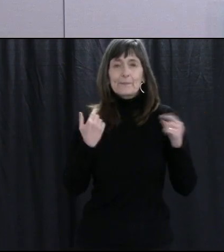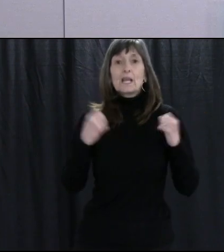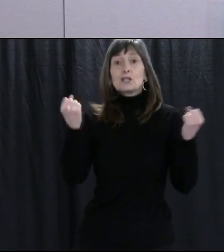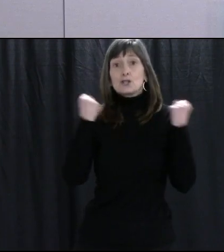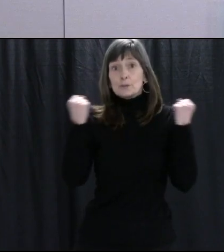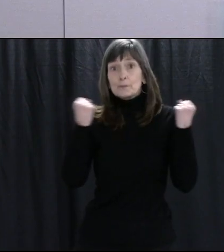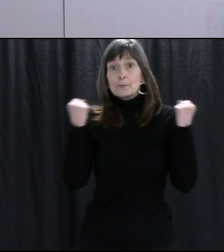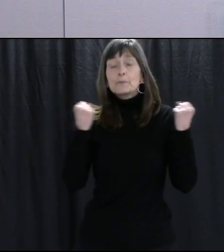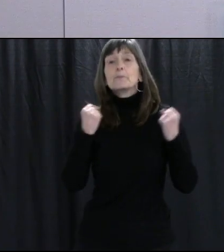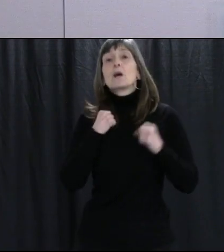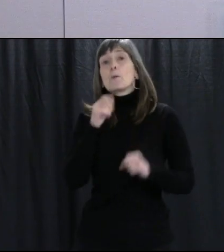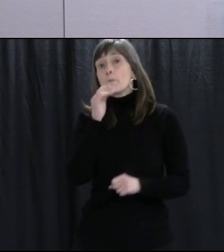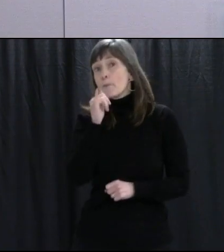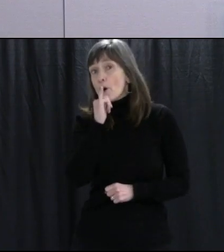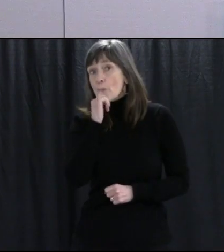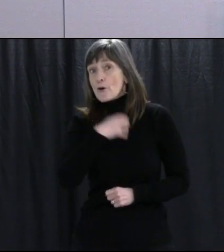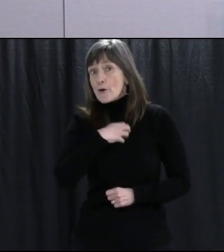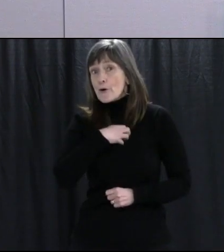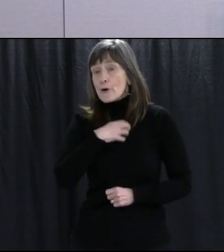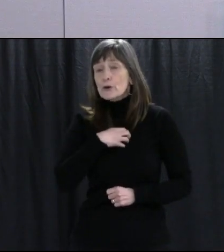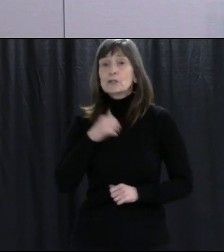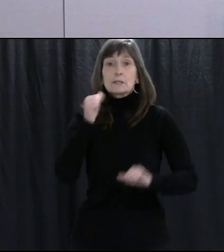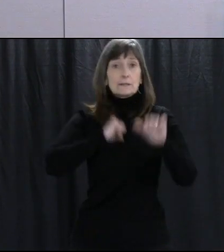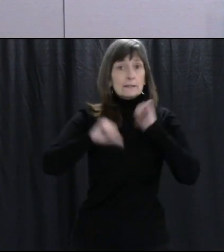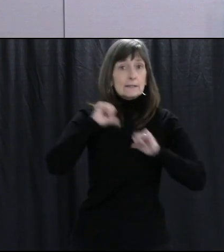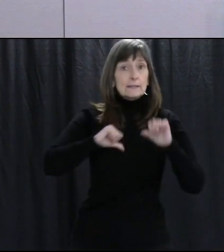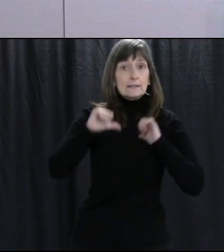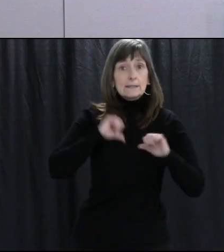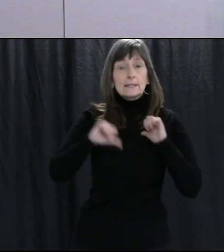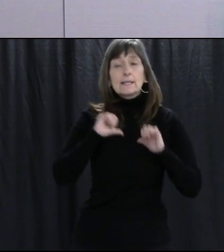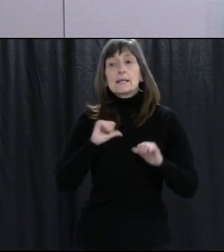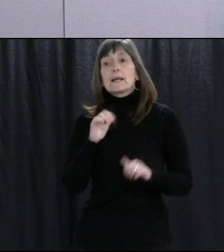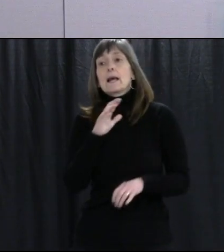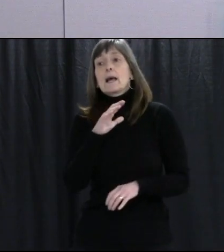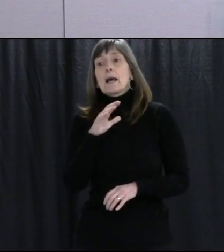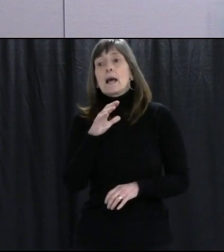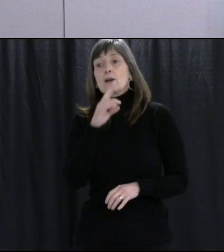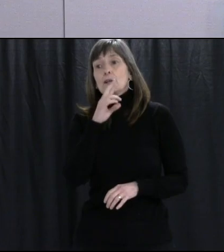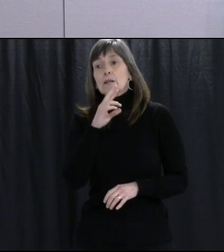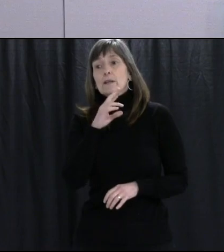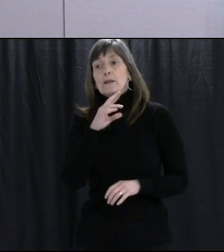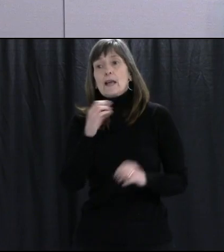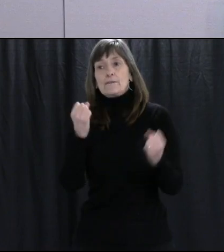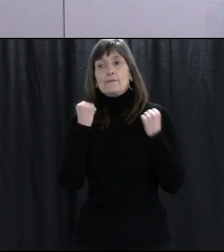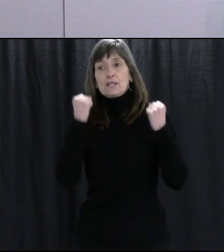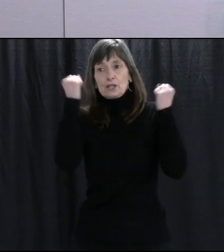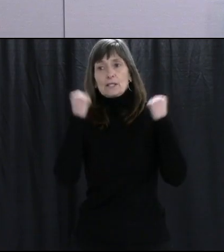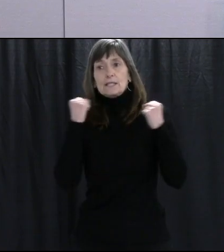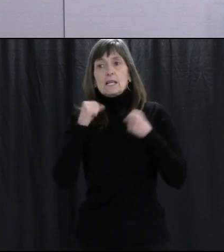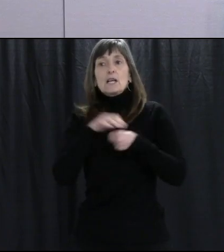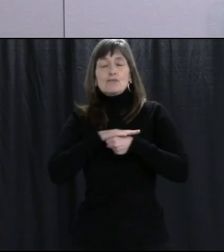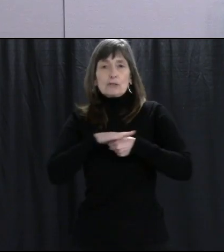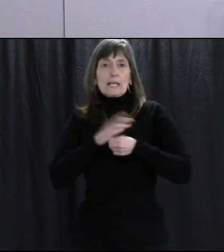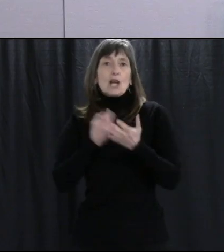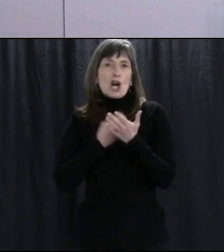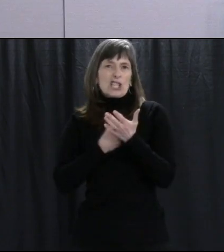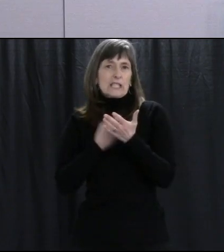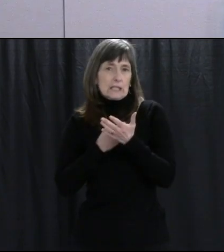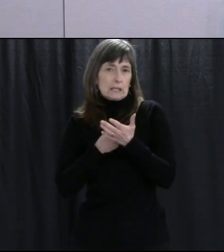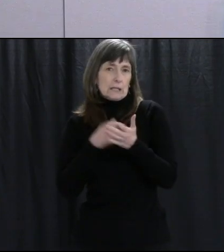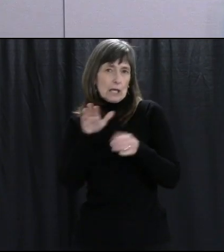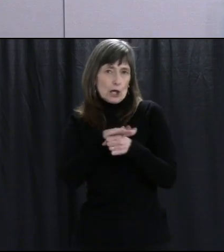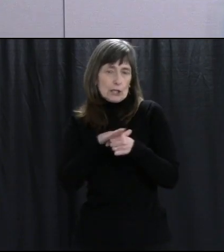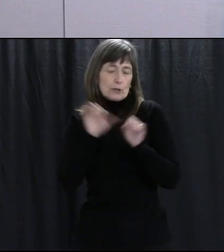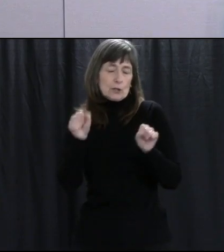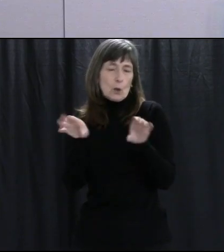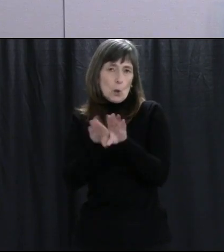facilities, bars, cinemas, performance spaces, and arenas is what we've listed. So bingo halls are still, or is that because a gathering of 50 people or more?